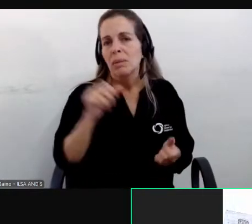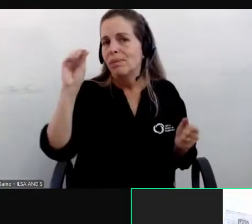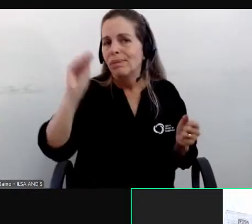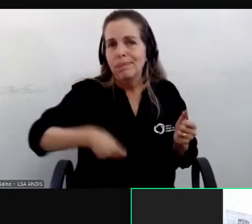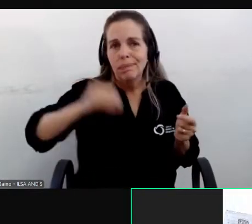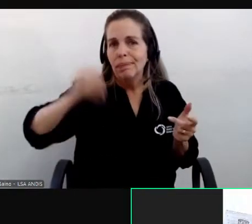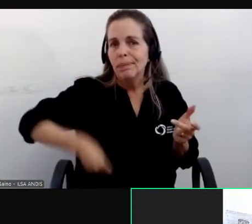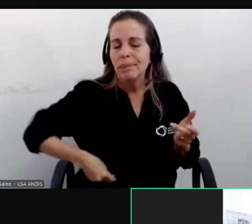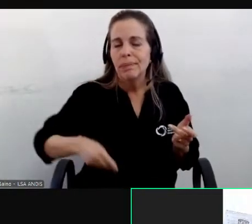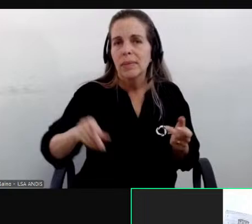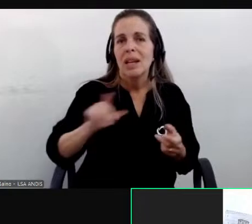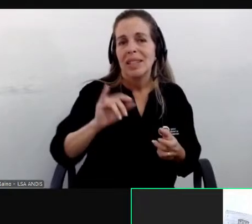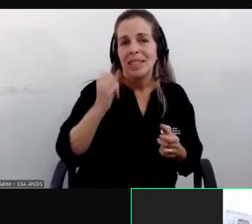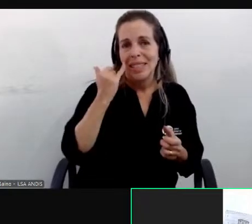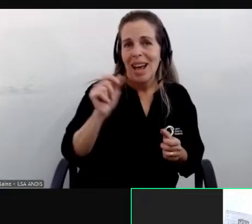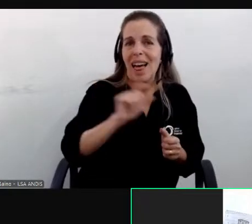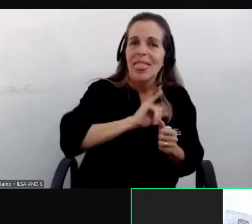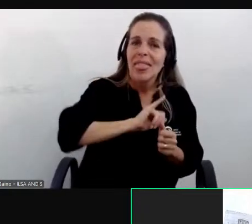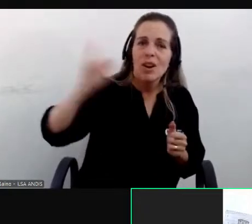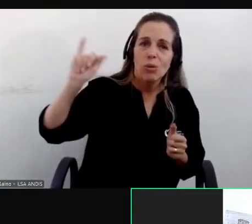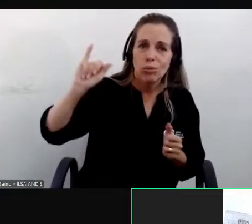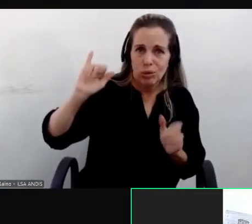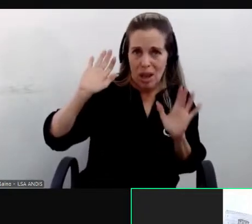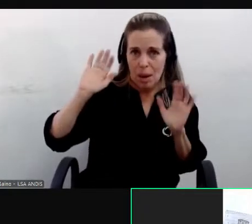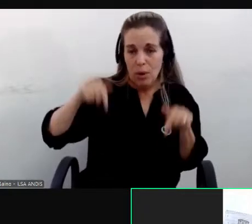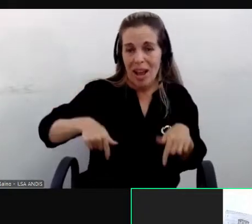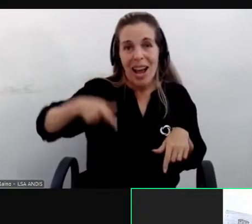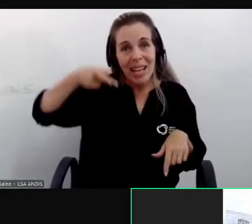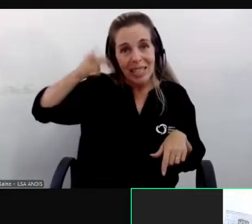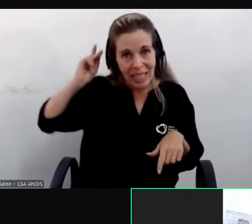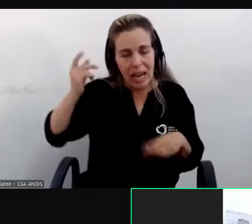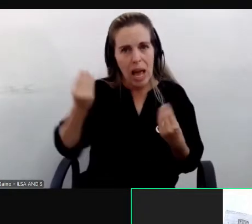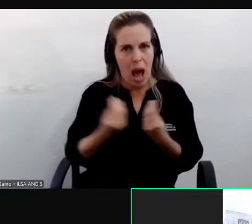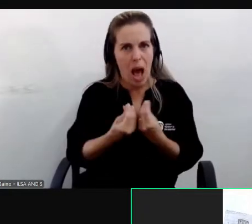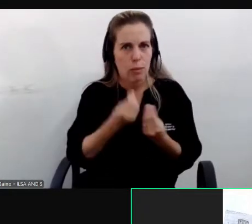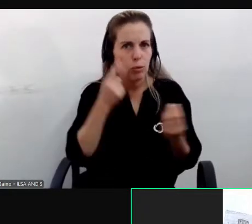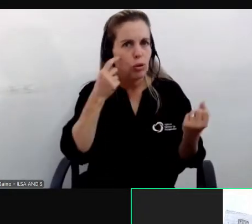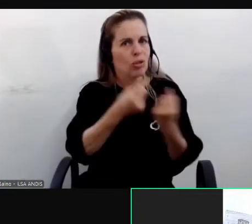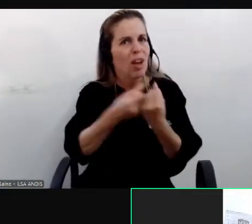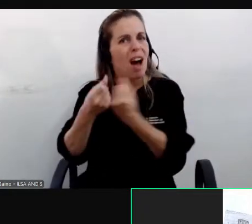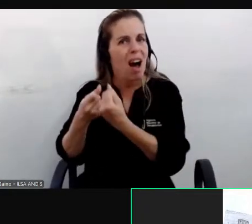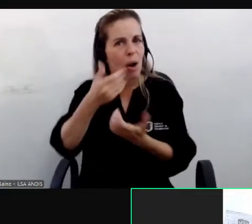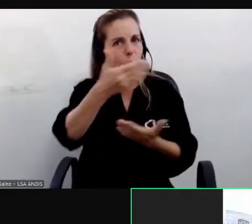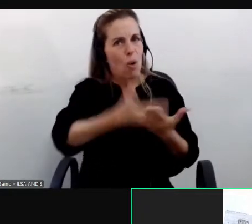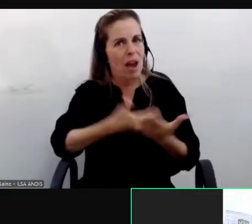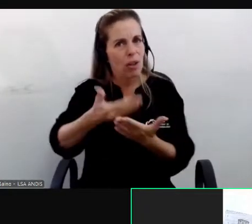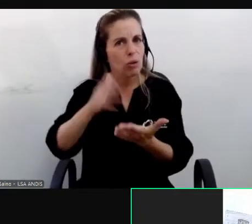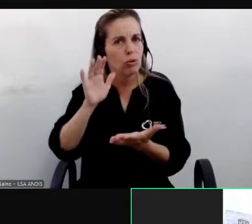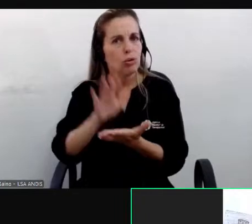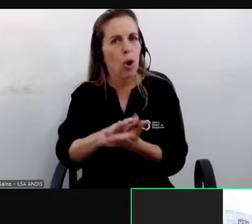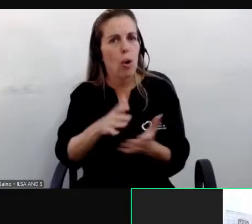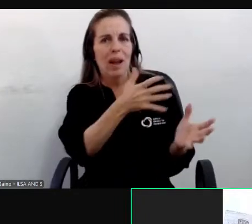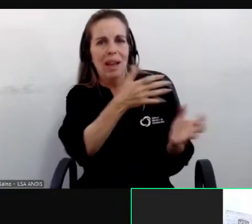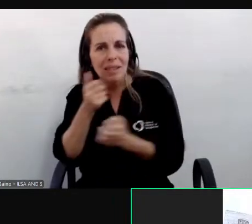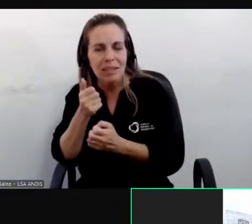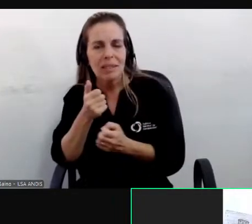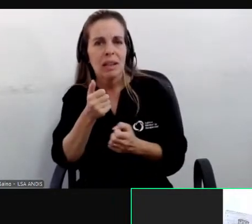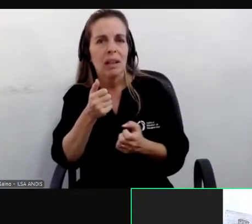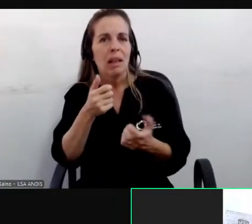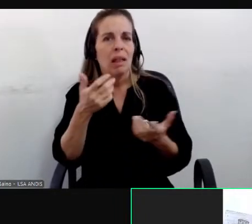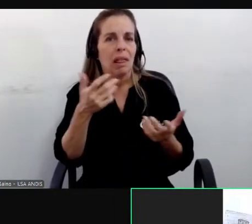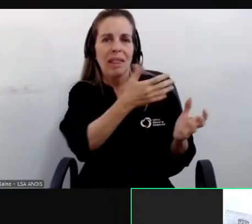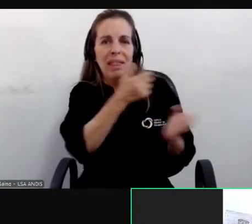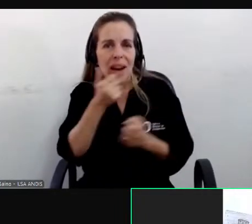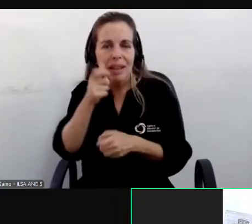proceeding for years. We've even filed international claims because in Chile, we have